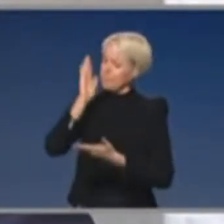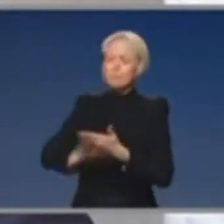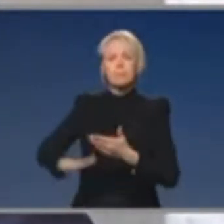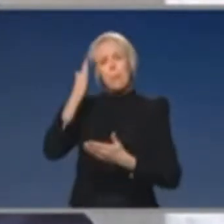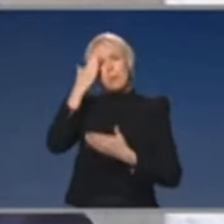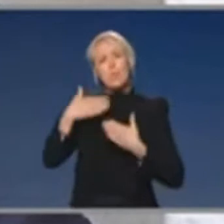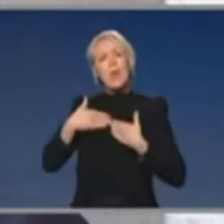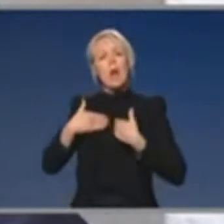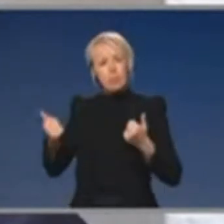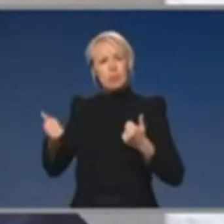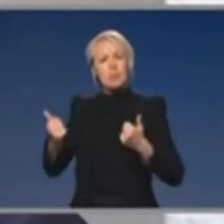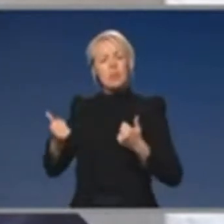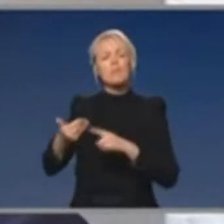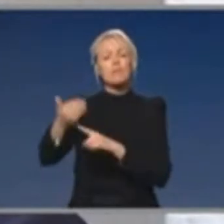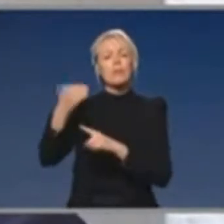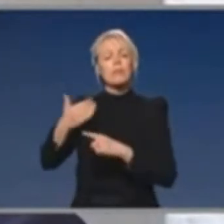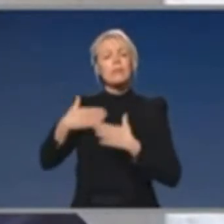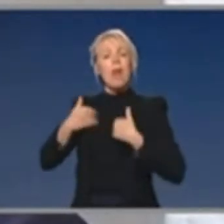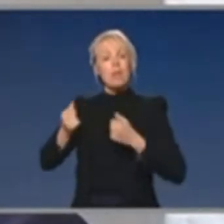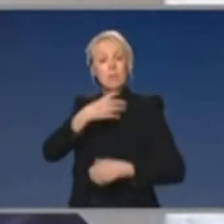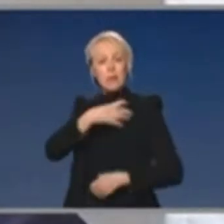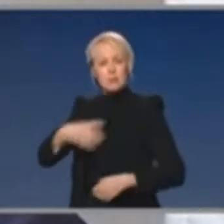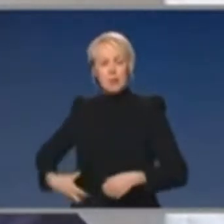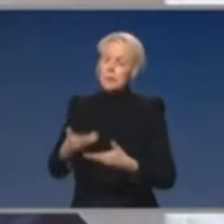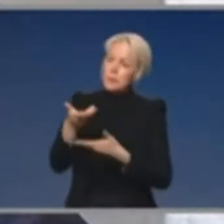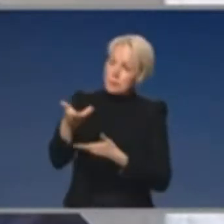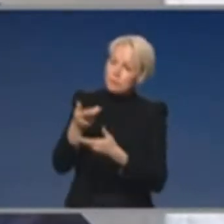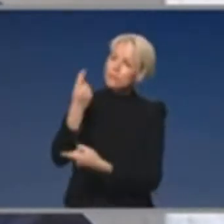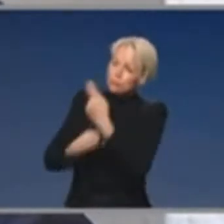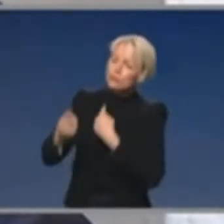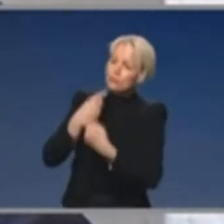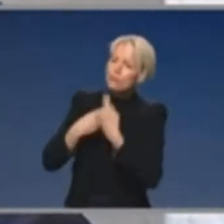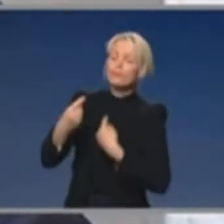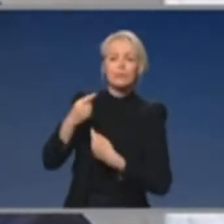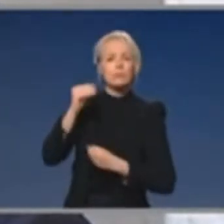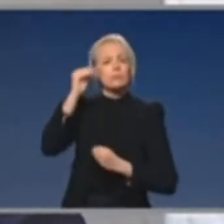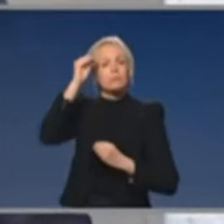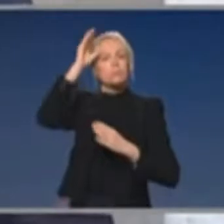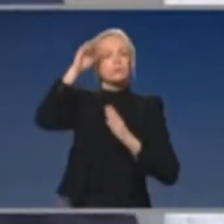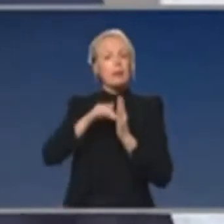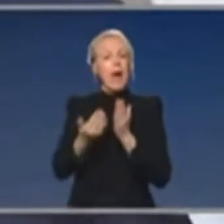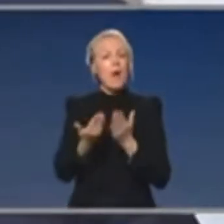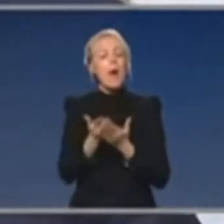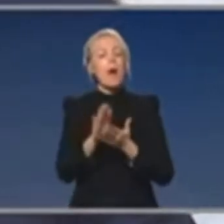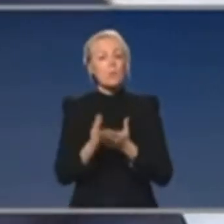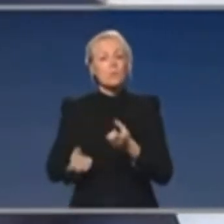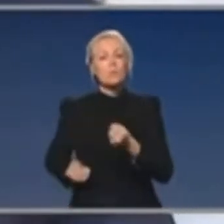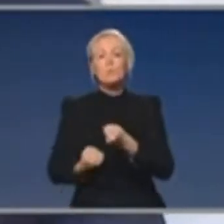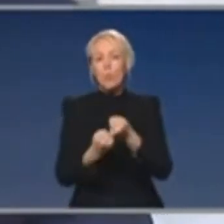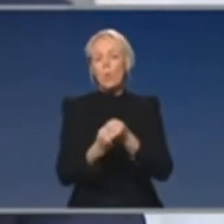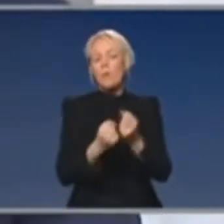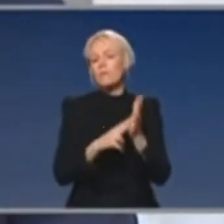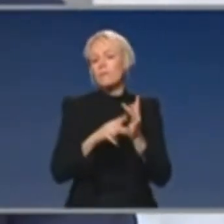listened carefully to his views, which I always find extremely helpful. Today I have asked